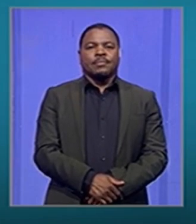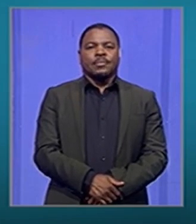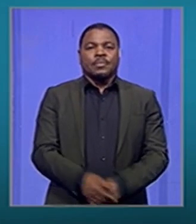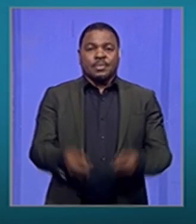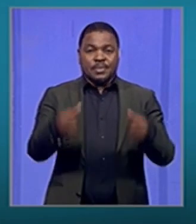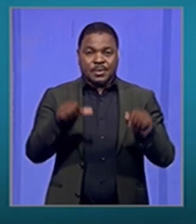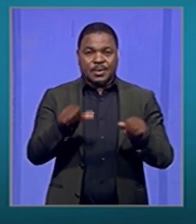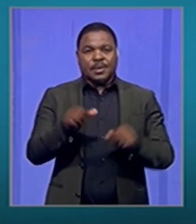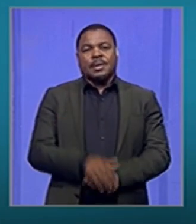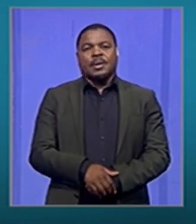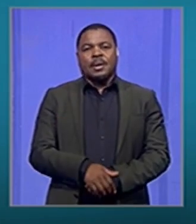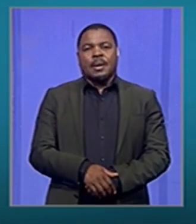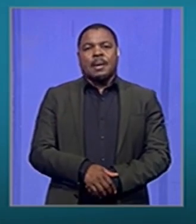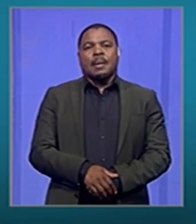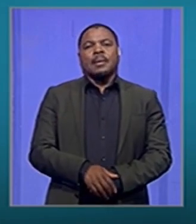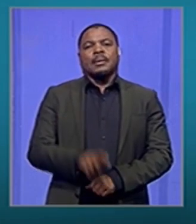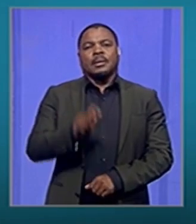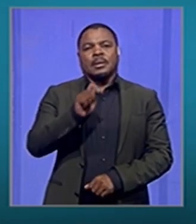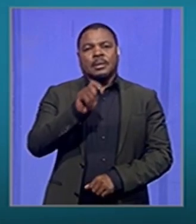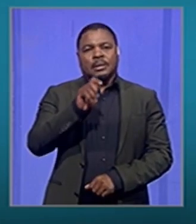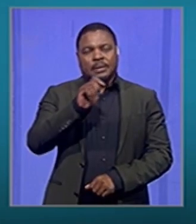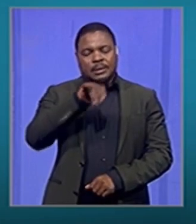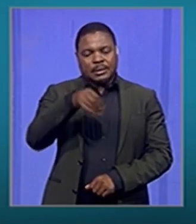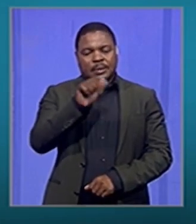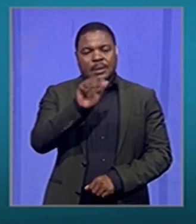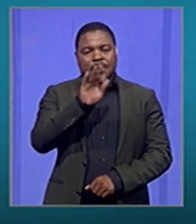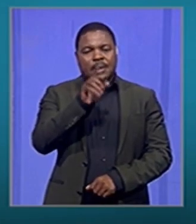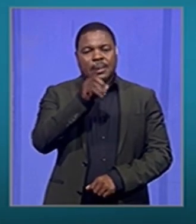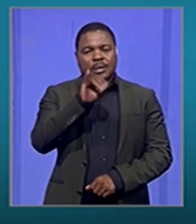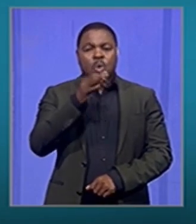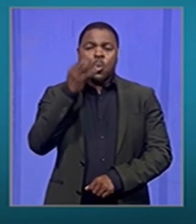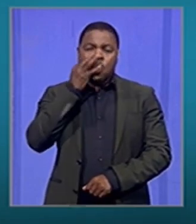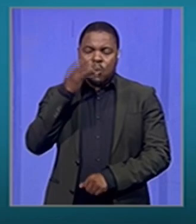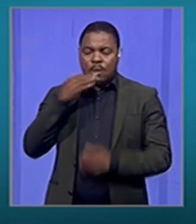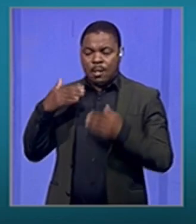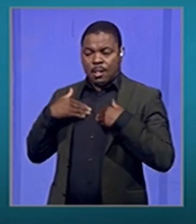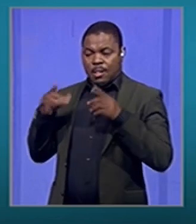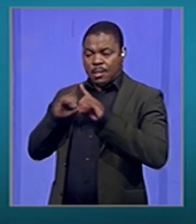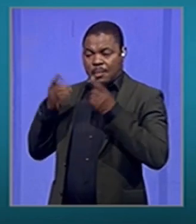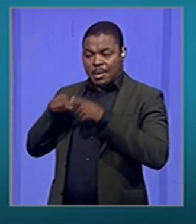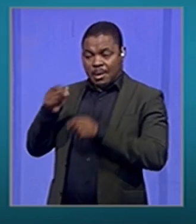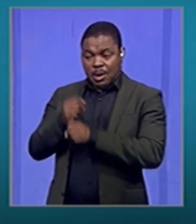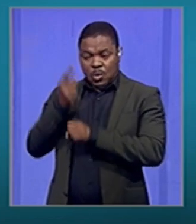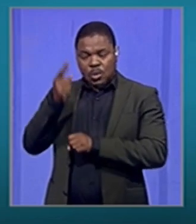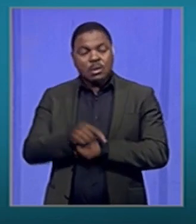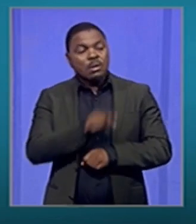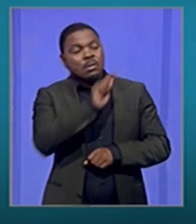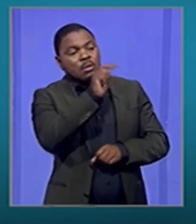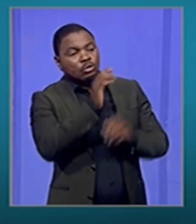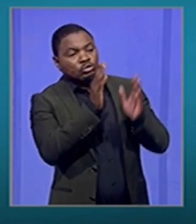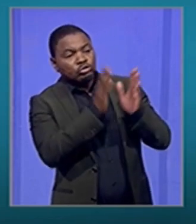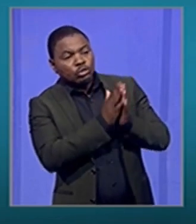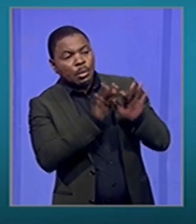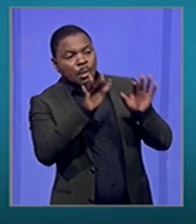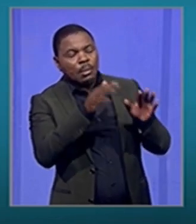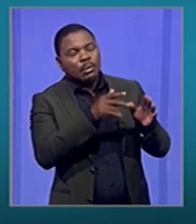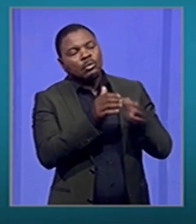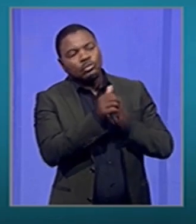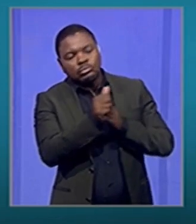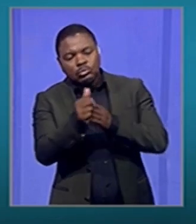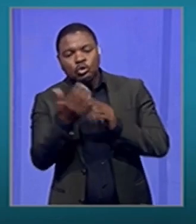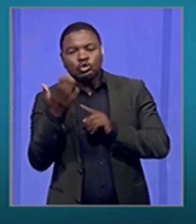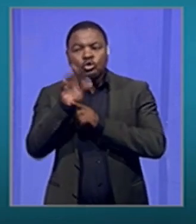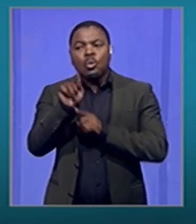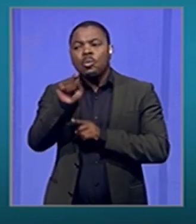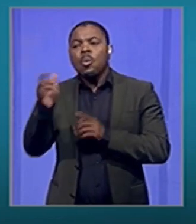Ge e le lenkwe Mmina Phiri Tšabadi yena o re re kgopela ba tša maphelo ka Gauteng ba šupetše beng ba dikereke moo ba swanetšeng go